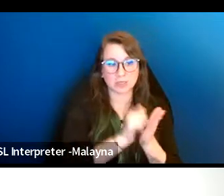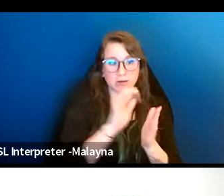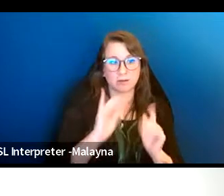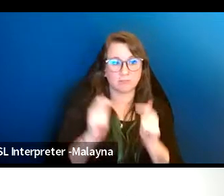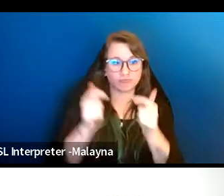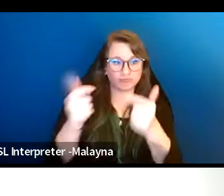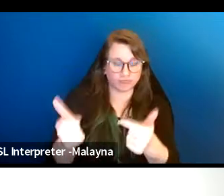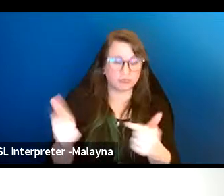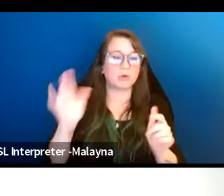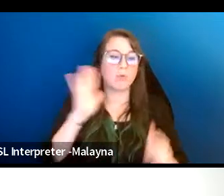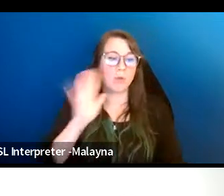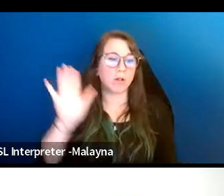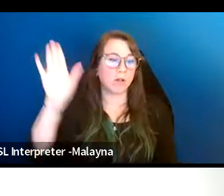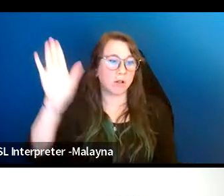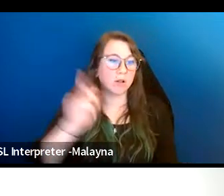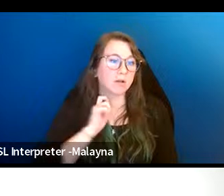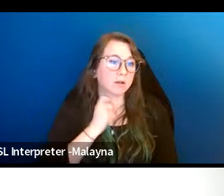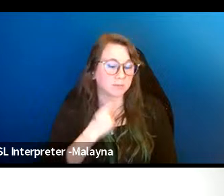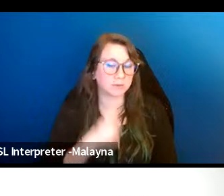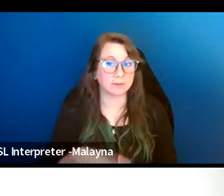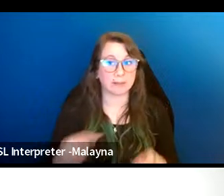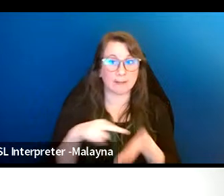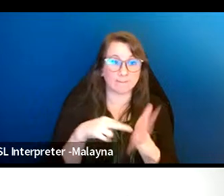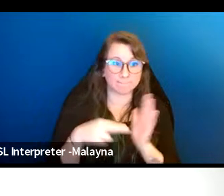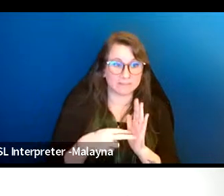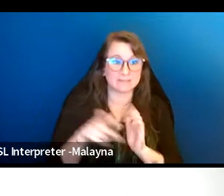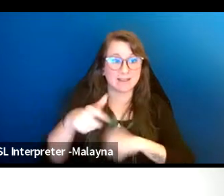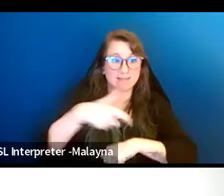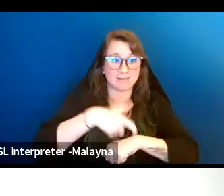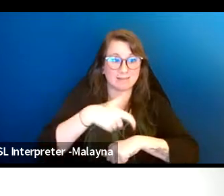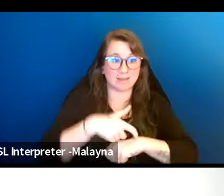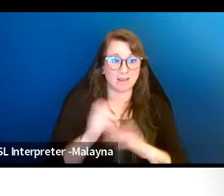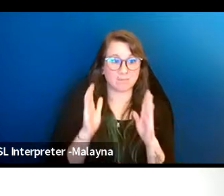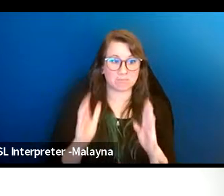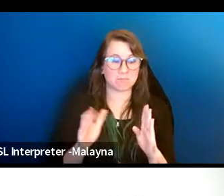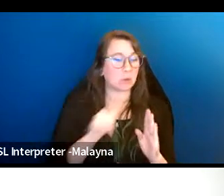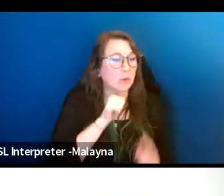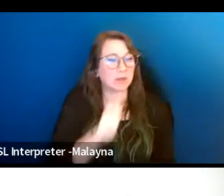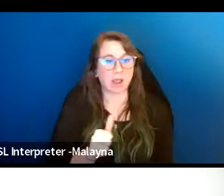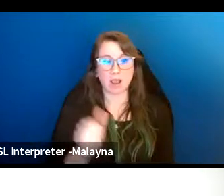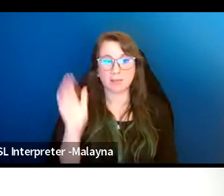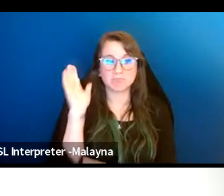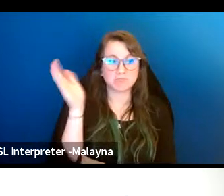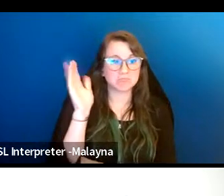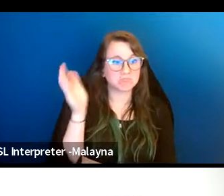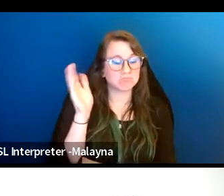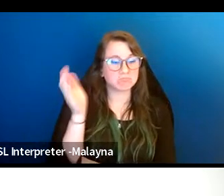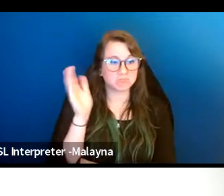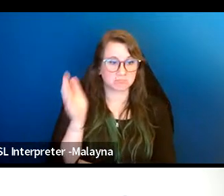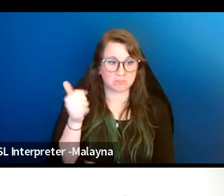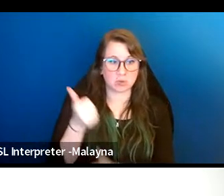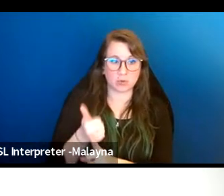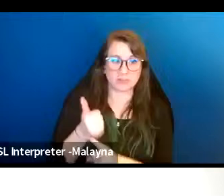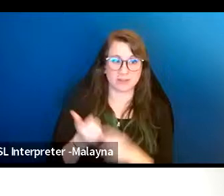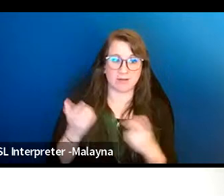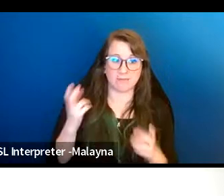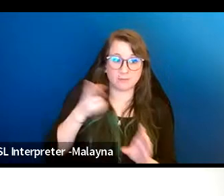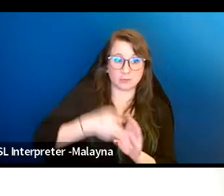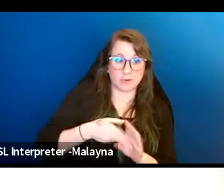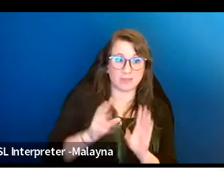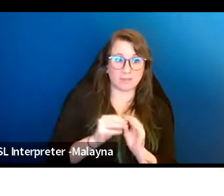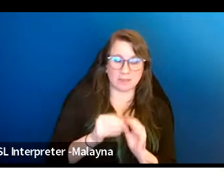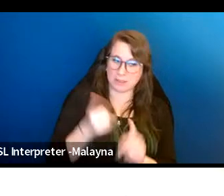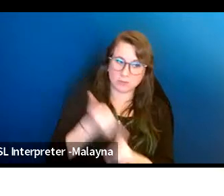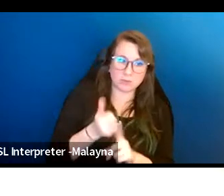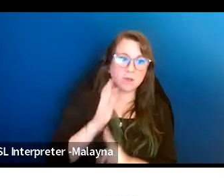procedure. This means that in the time when you are not speaking and you are on this meeting, you will be